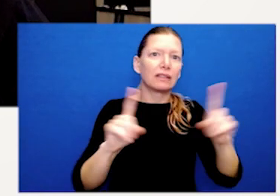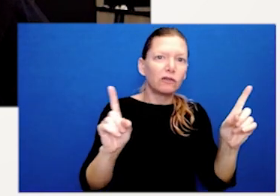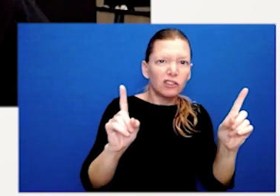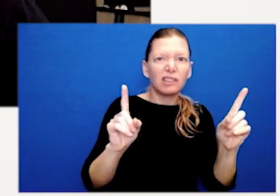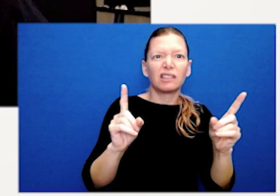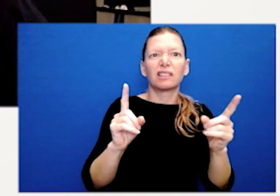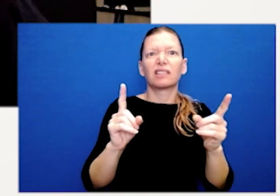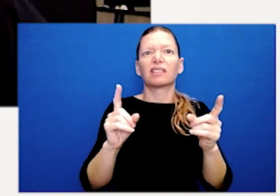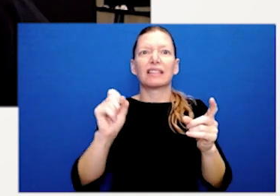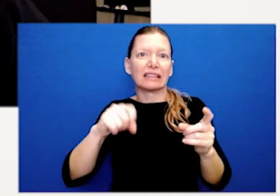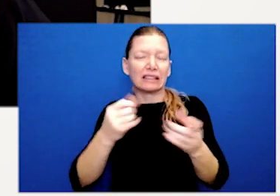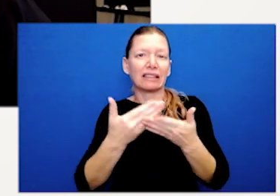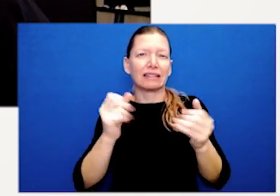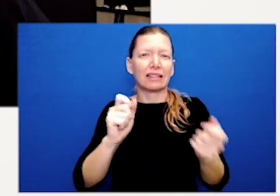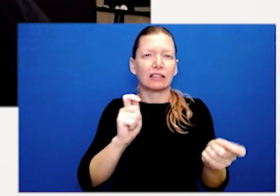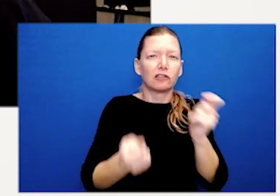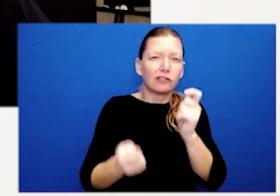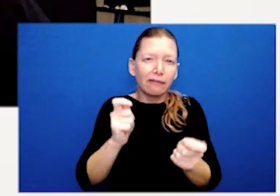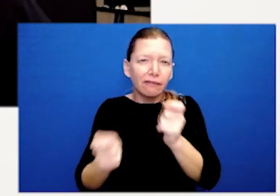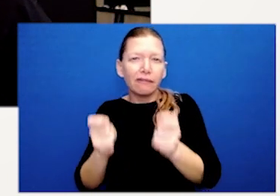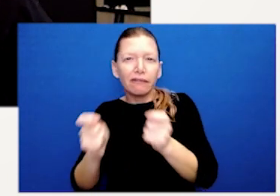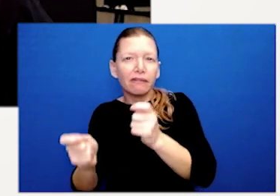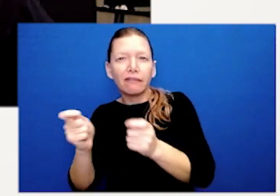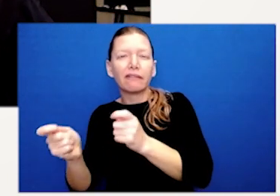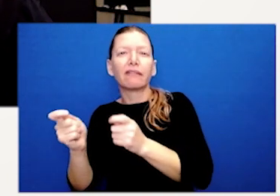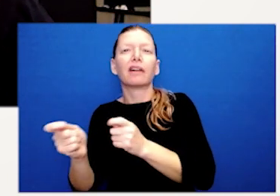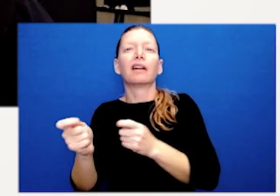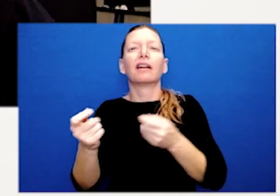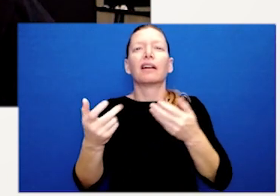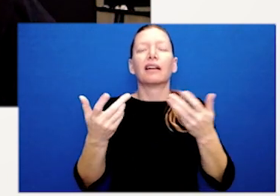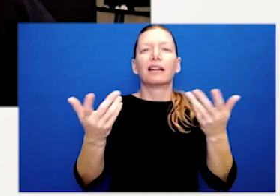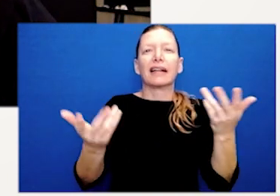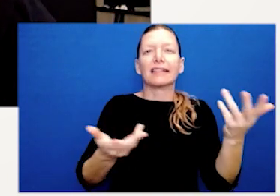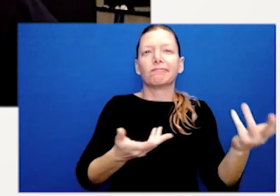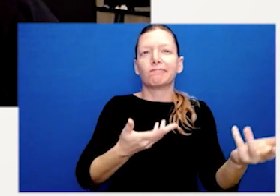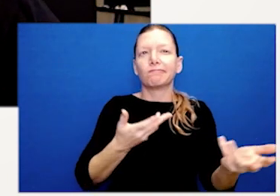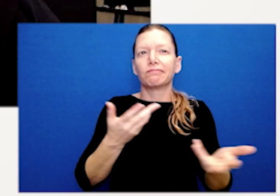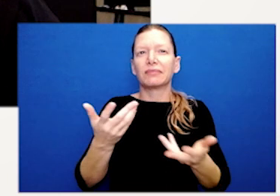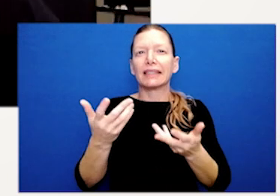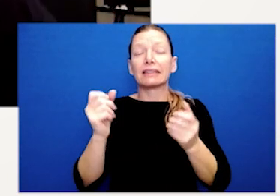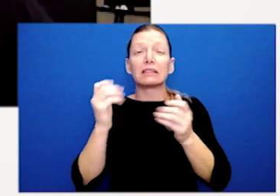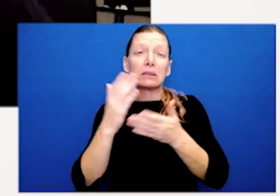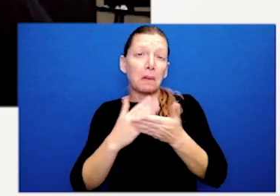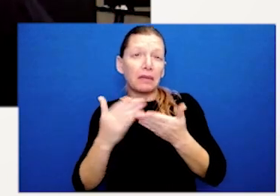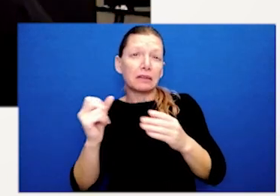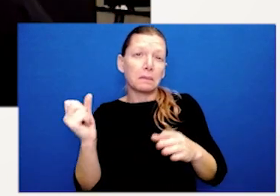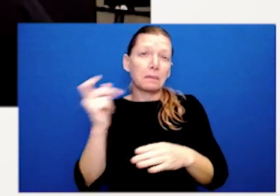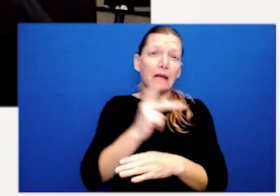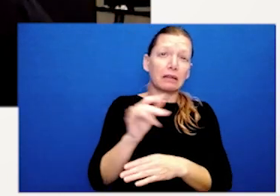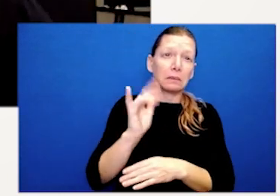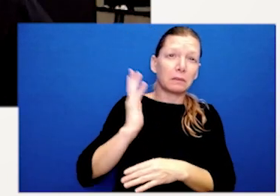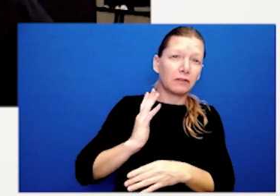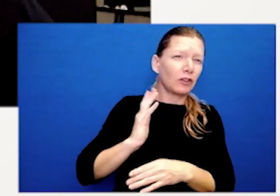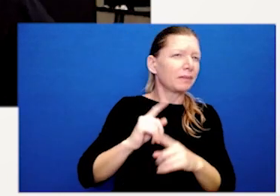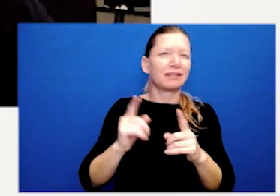different that is in terms of, yes, things can shift and come back in